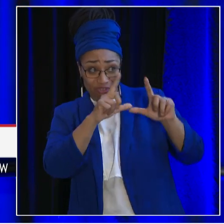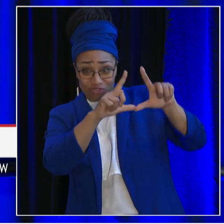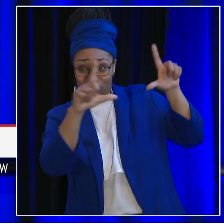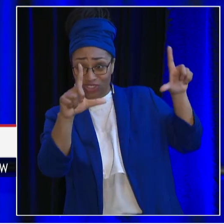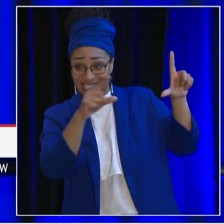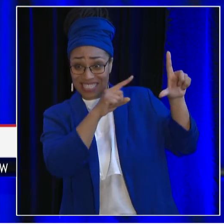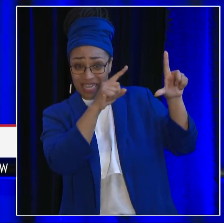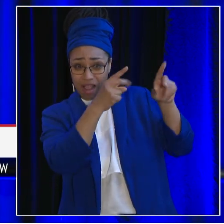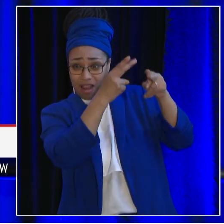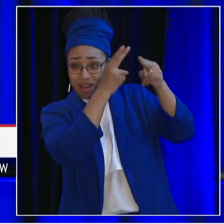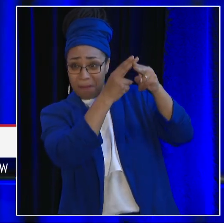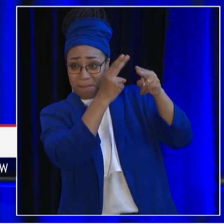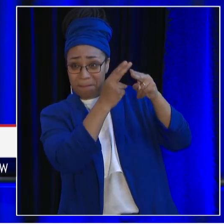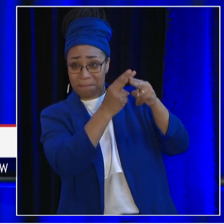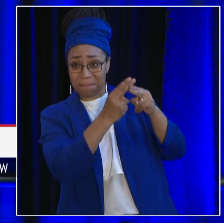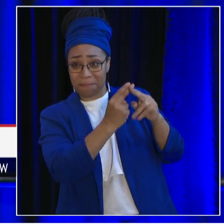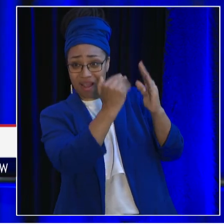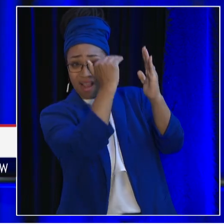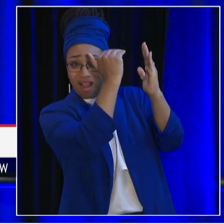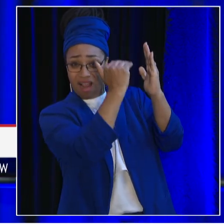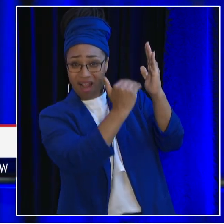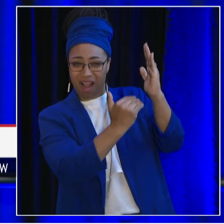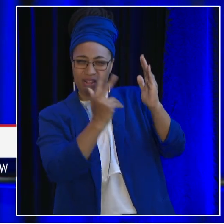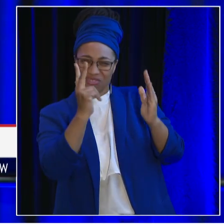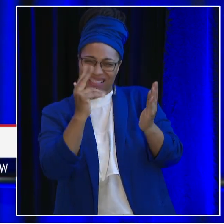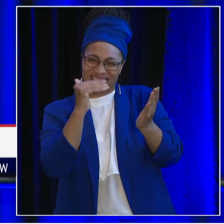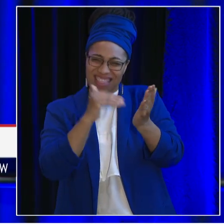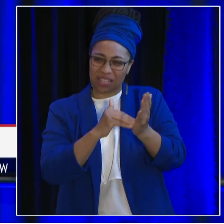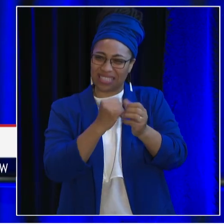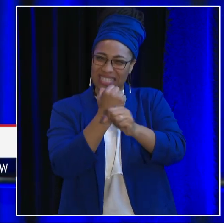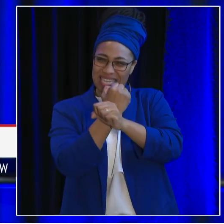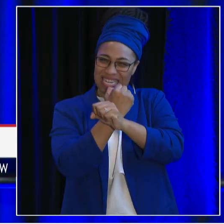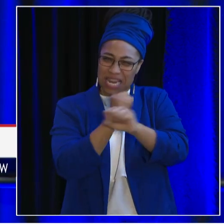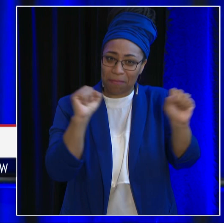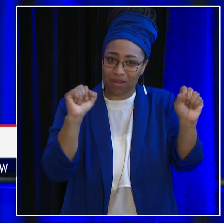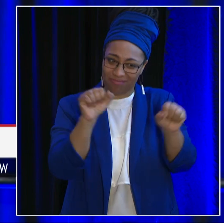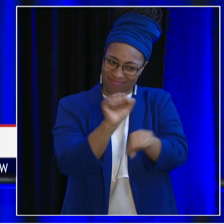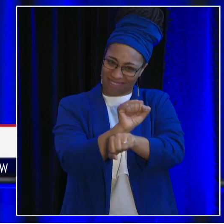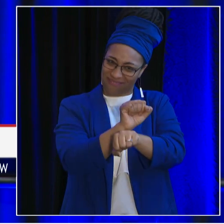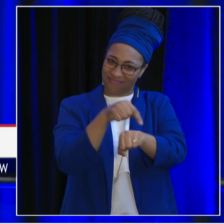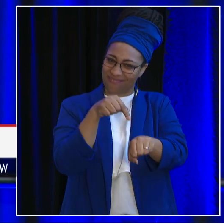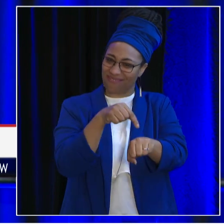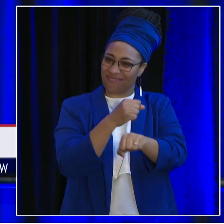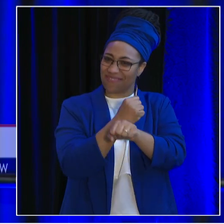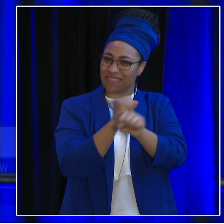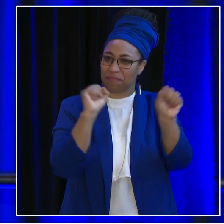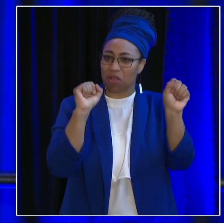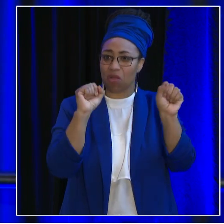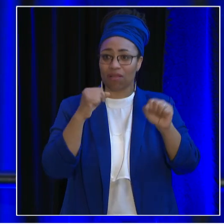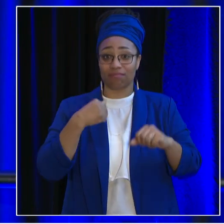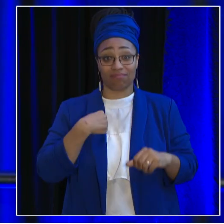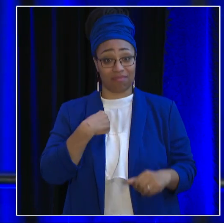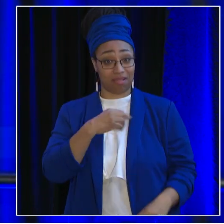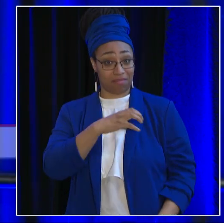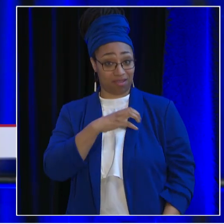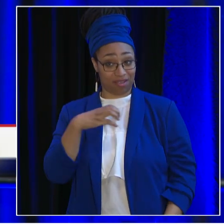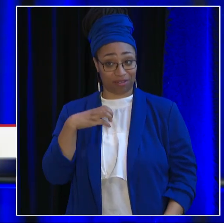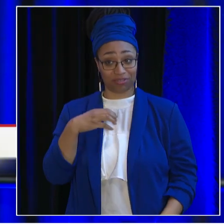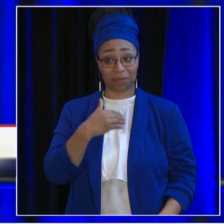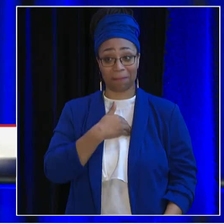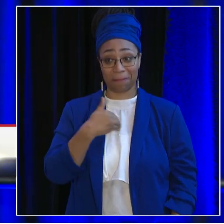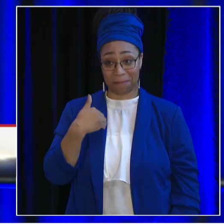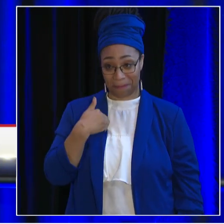of the 3,000 emancipated slaves. I'm Congressman Maxwell Alejandro Frost. I proudly